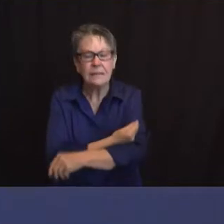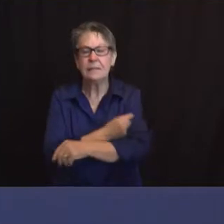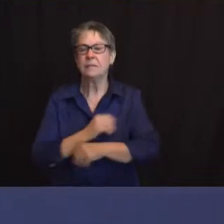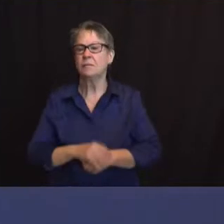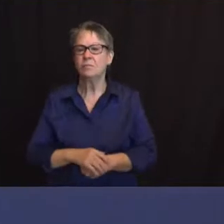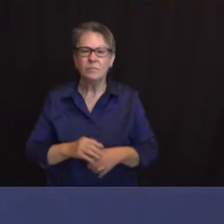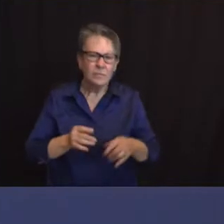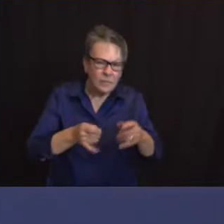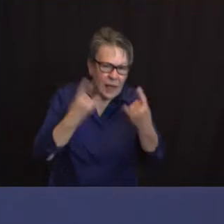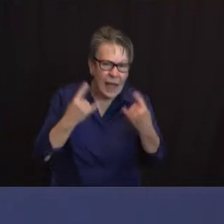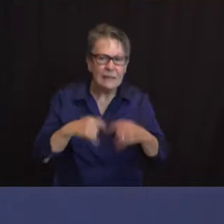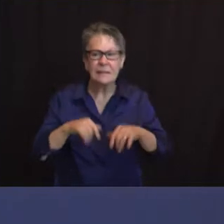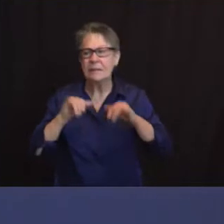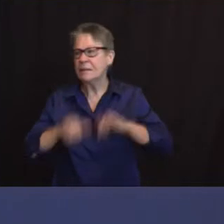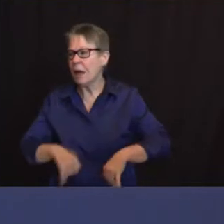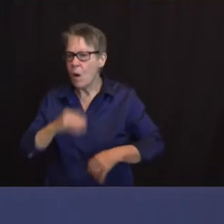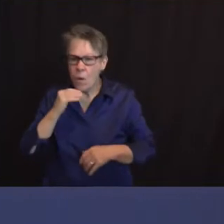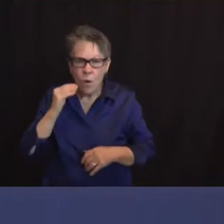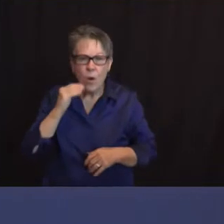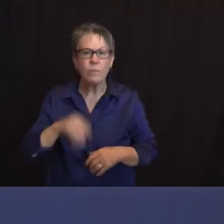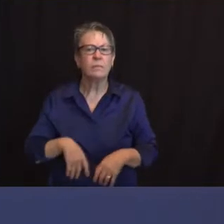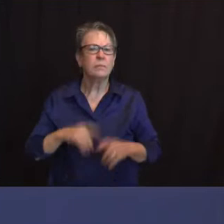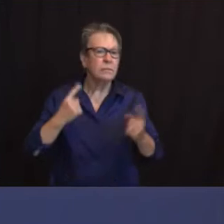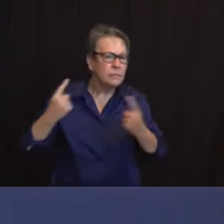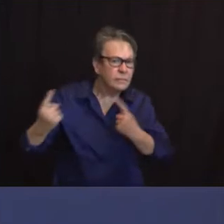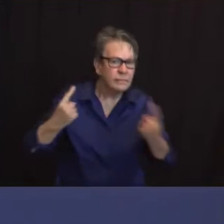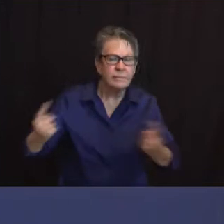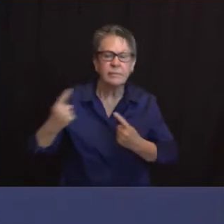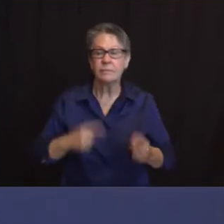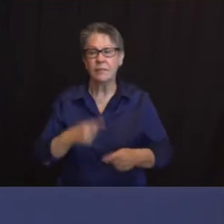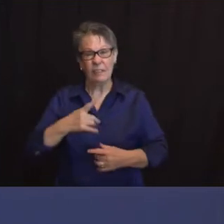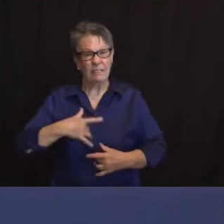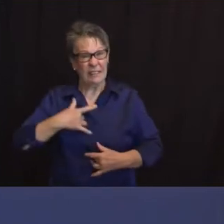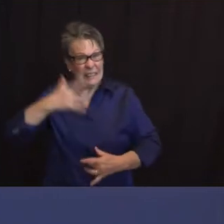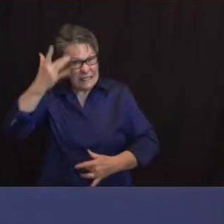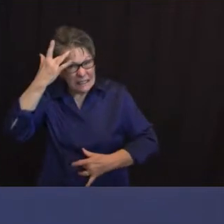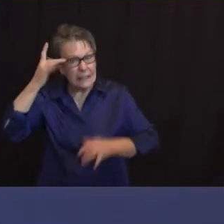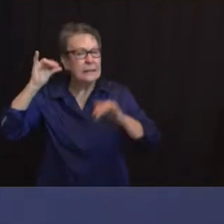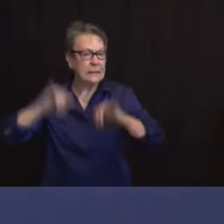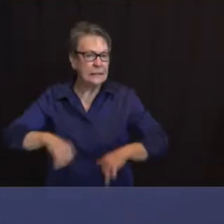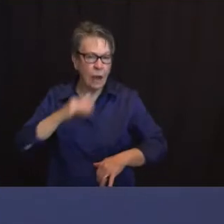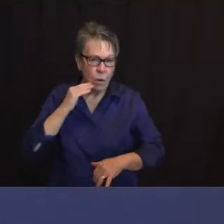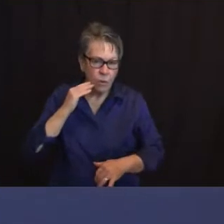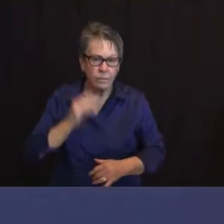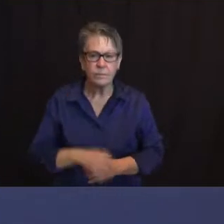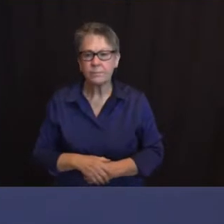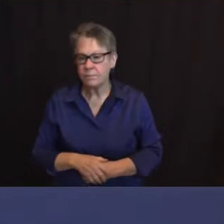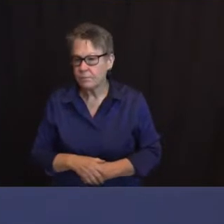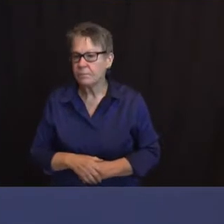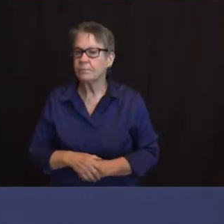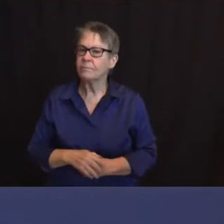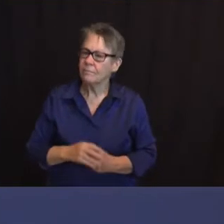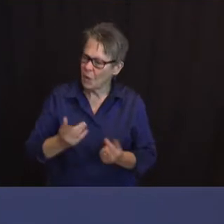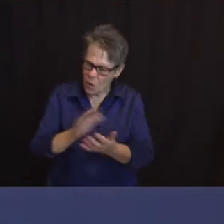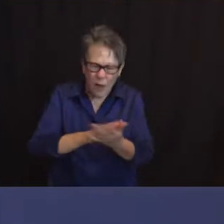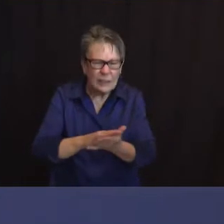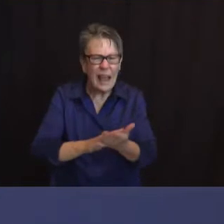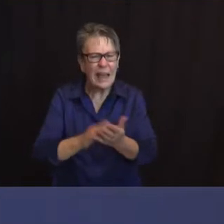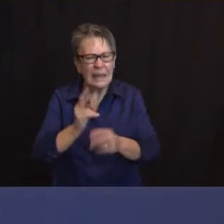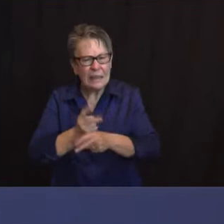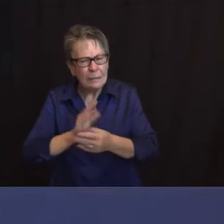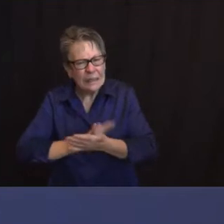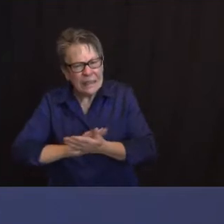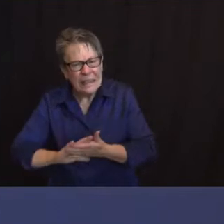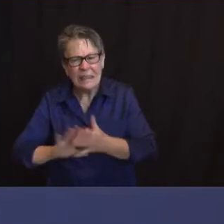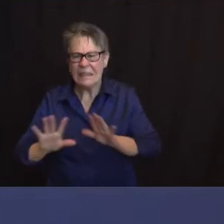wearing your face coverings and face masks. Keep up with keeping a social distance. Wash your hands with soap and water. Take yourself off the field if you don't